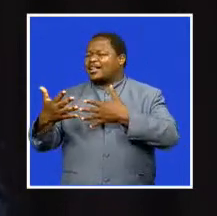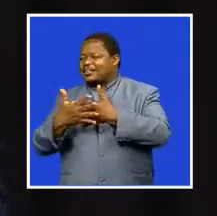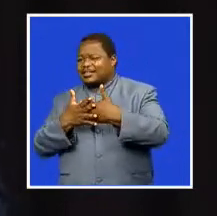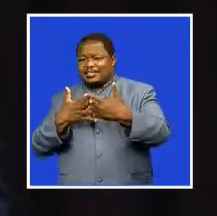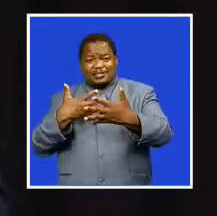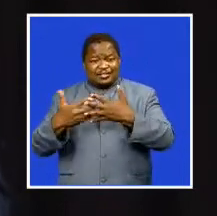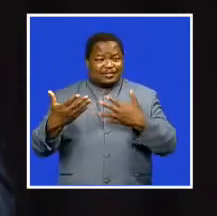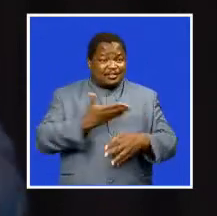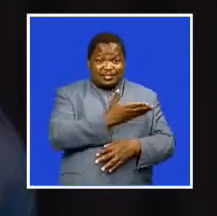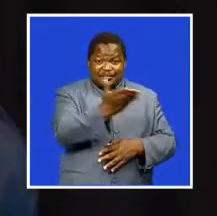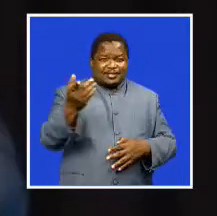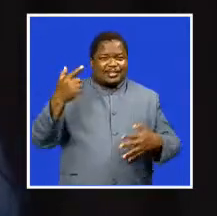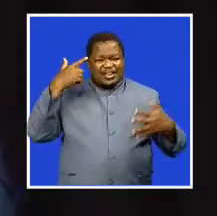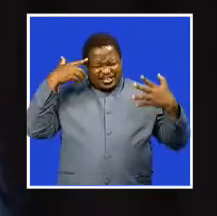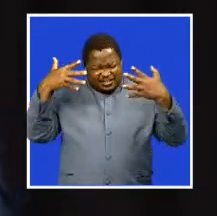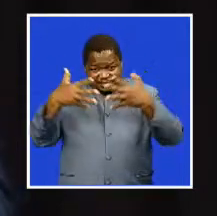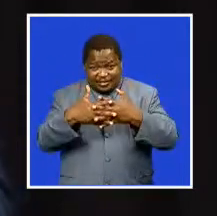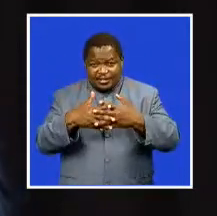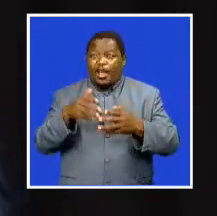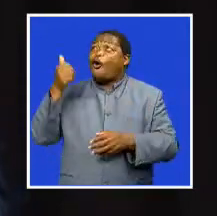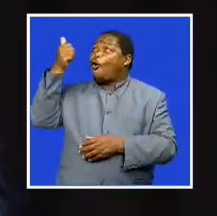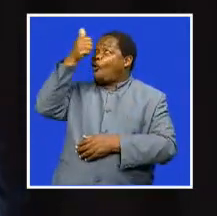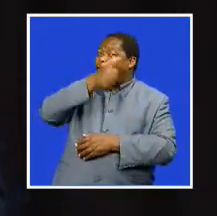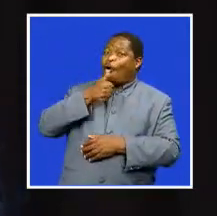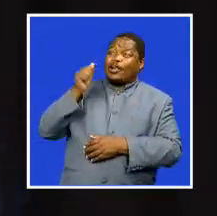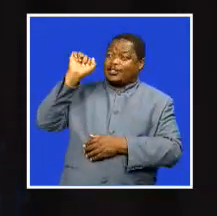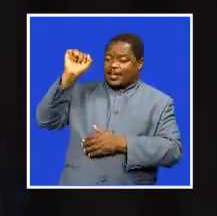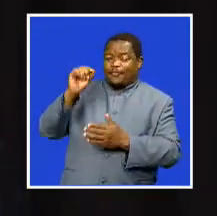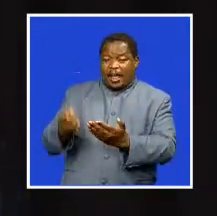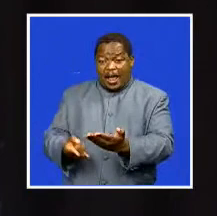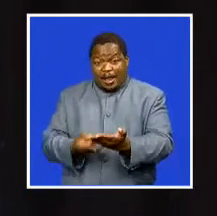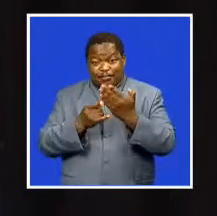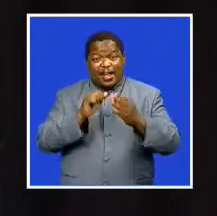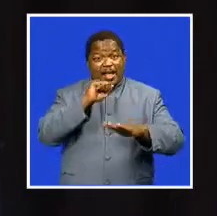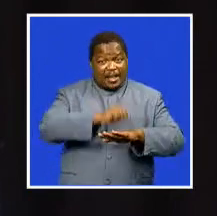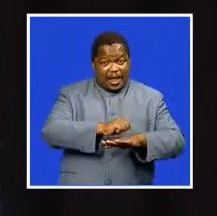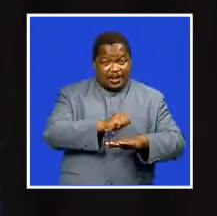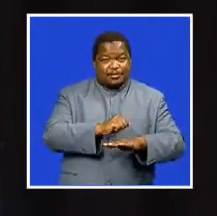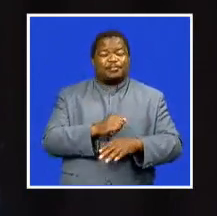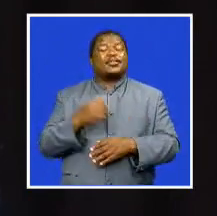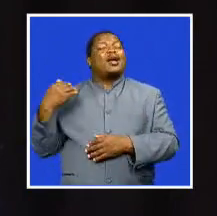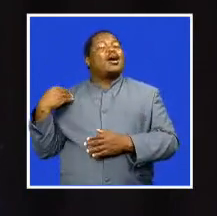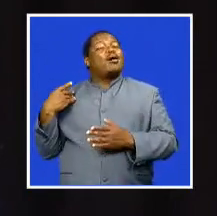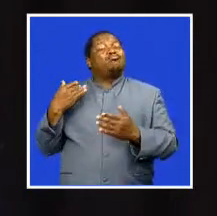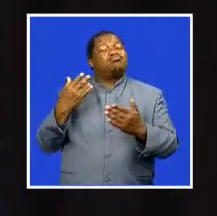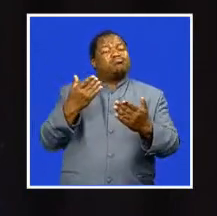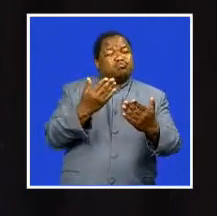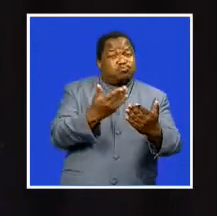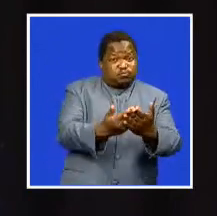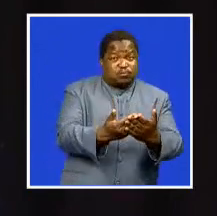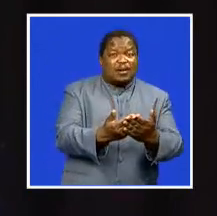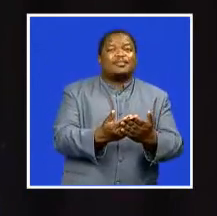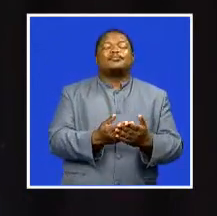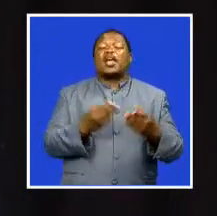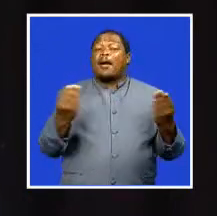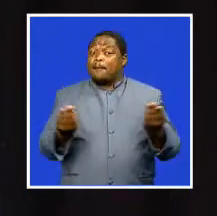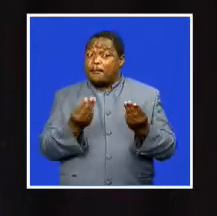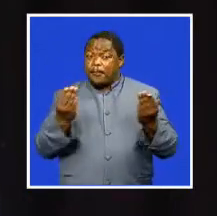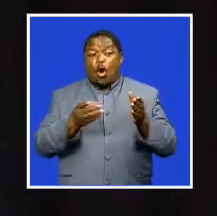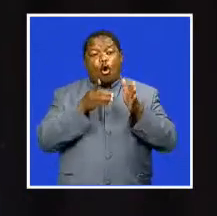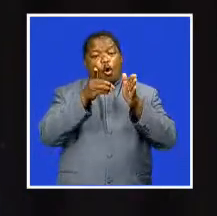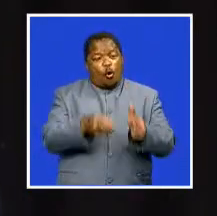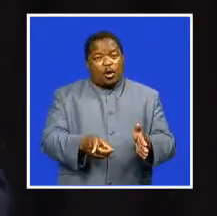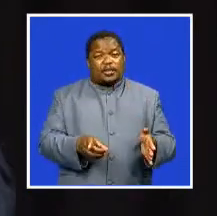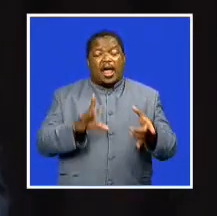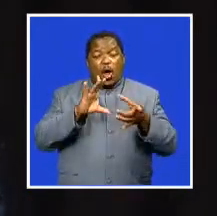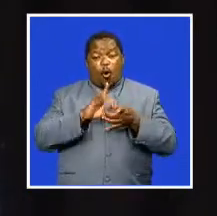sihlukubetekile sagcina sesihlale etindlini bekunene kulukhuni ngishayela babu wami njenganyelanga ukuthi hey mntwana